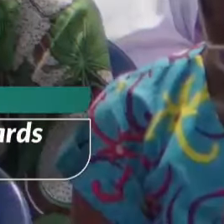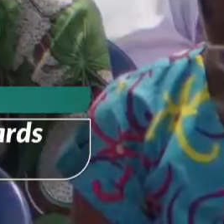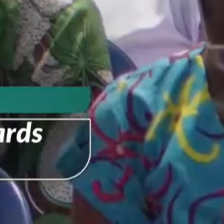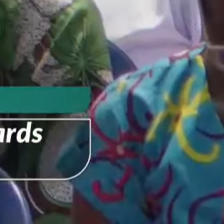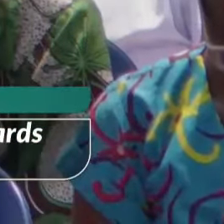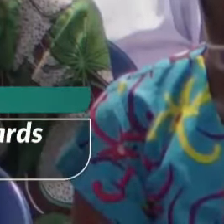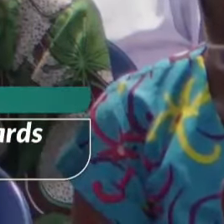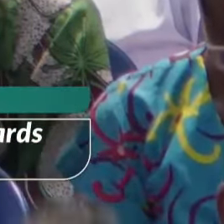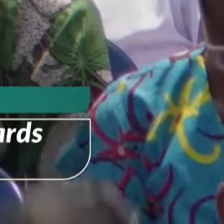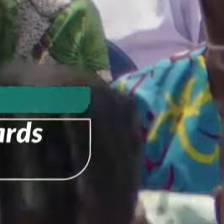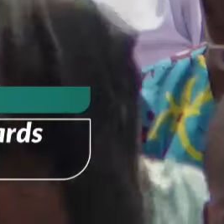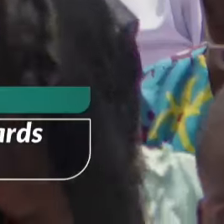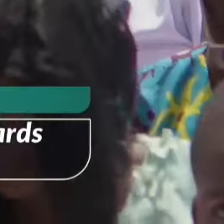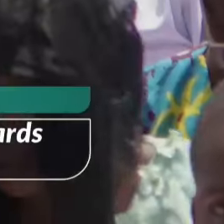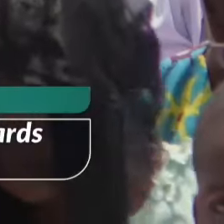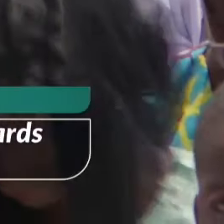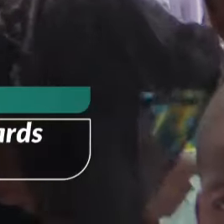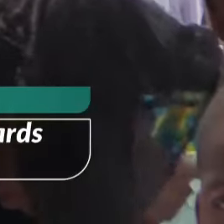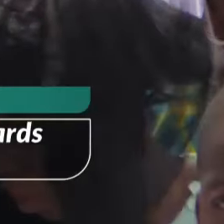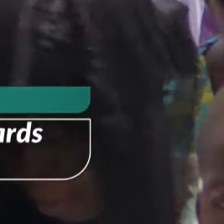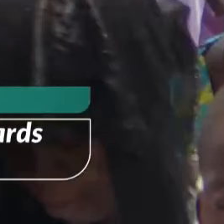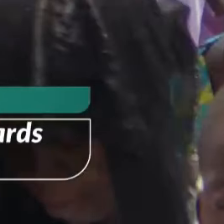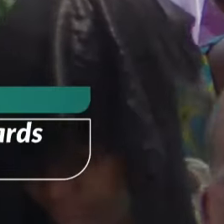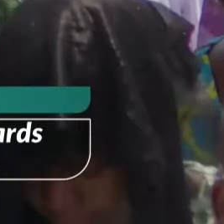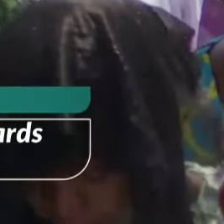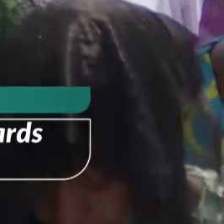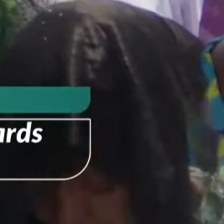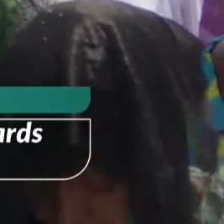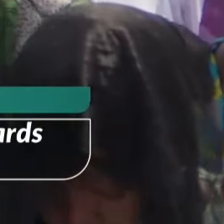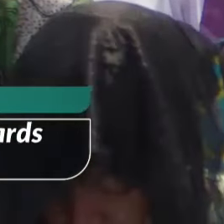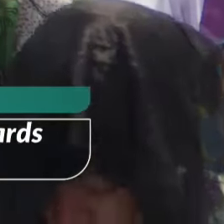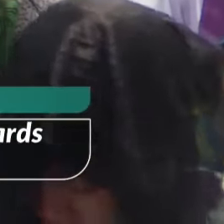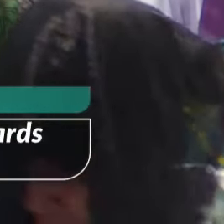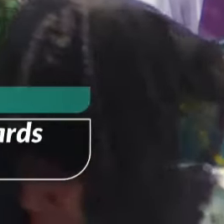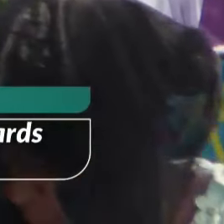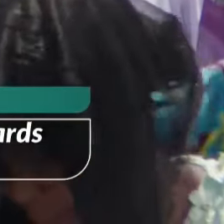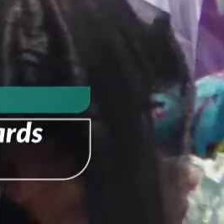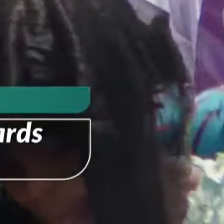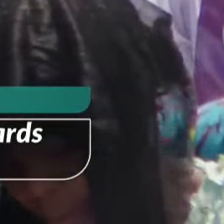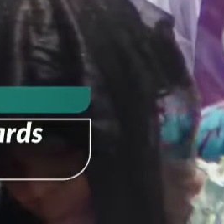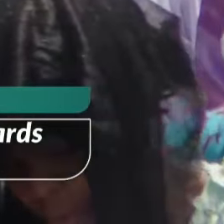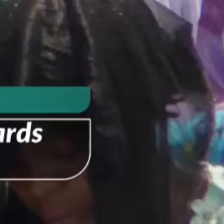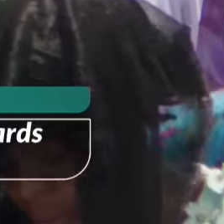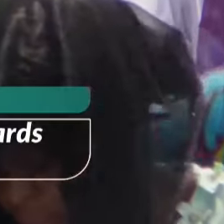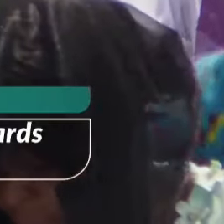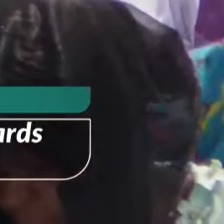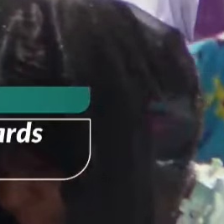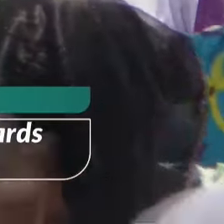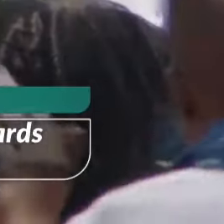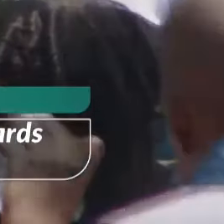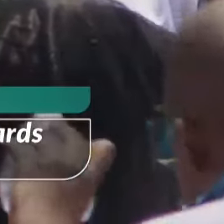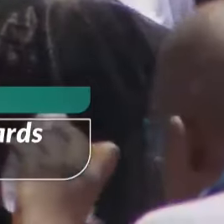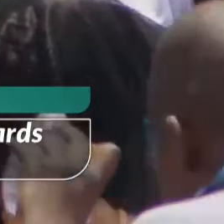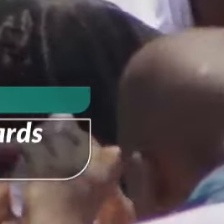driven person, you are a go-getting person, and you are driving, and because you drive in the